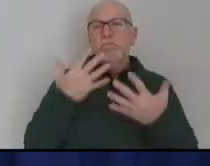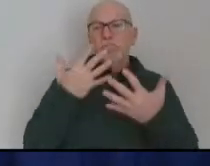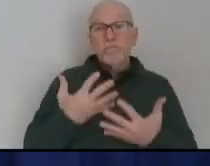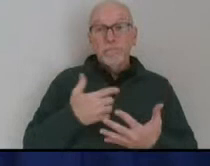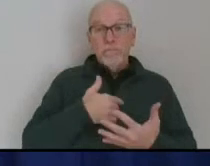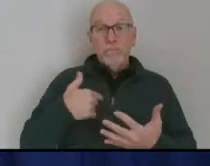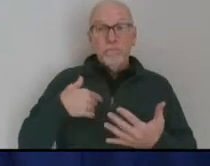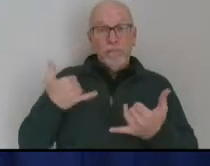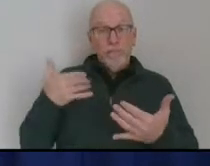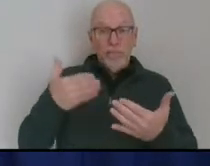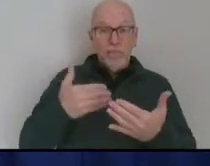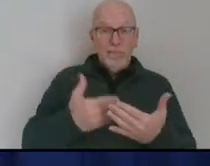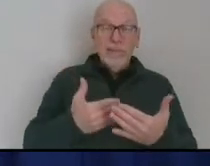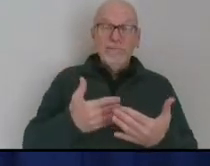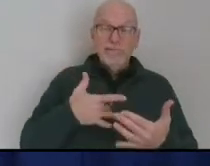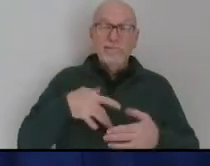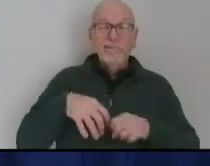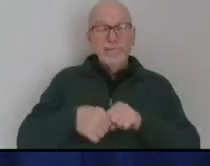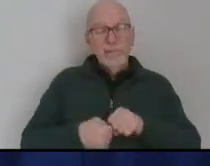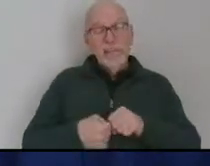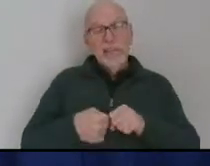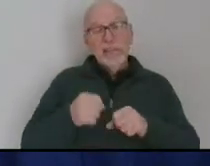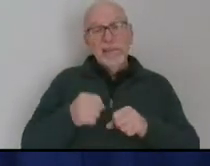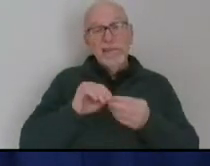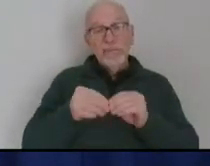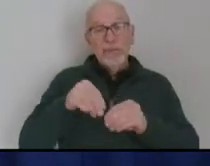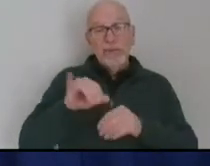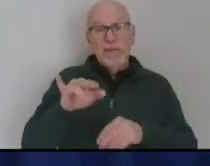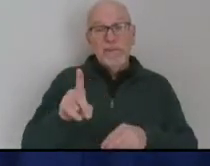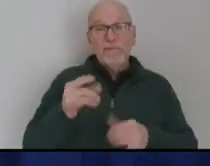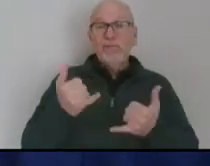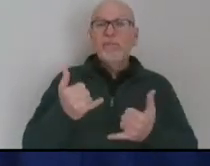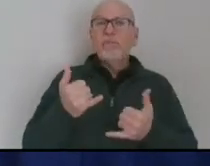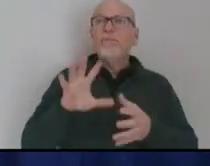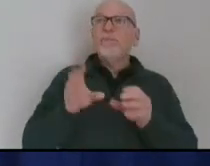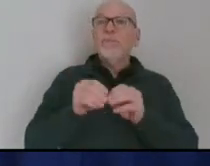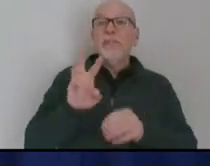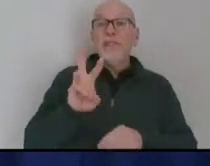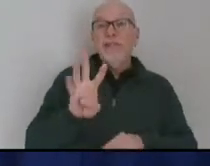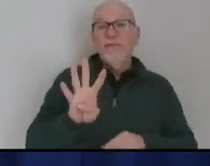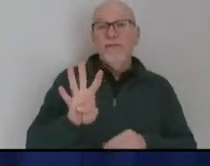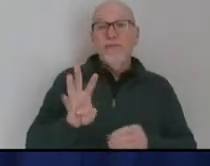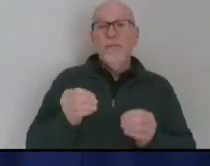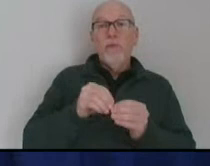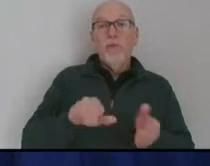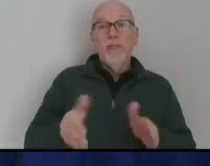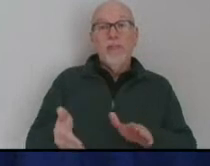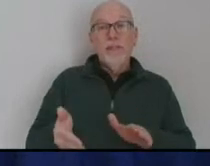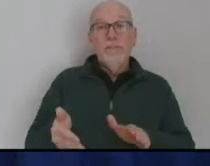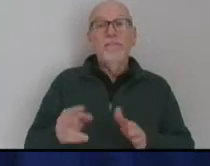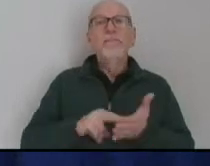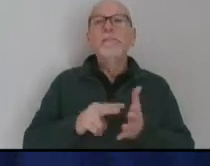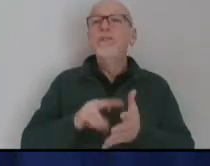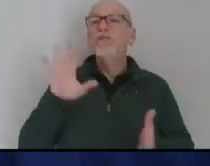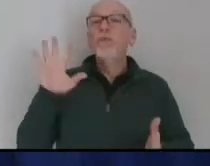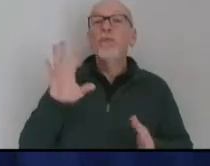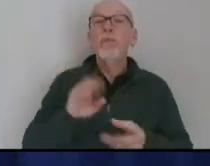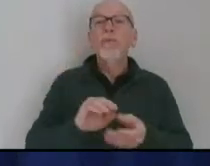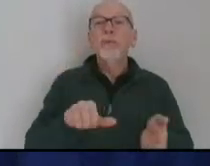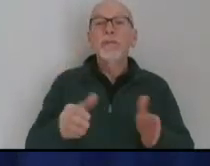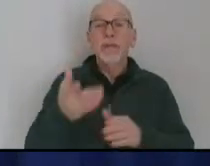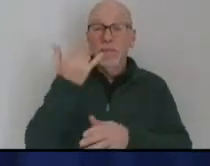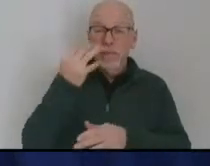a heartbreaking milestone in Indiana. Today, we reported 64 new deaths. That brings our total losses due to